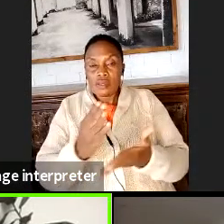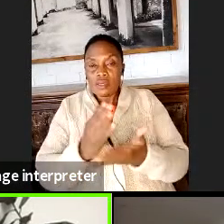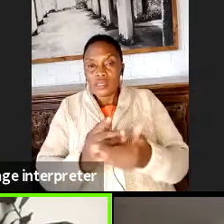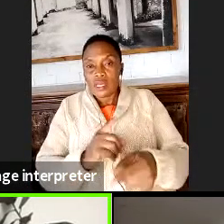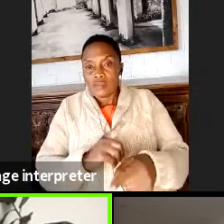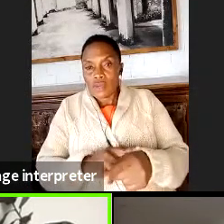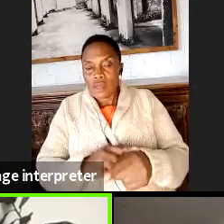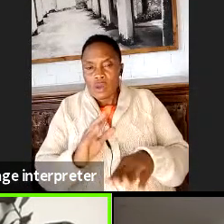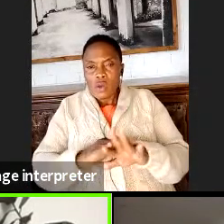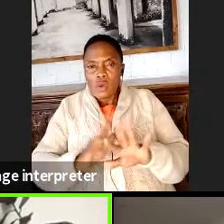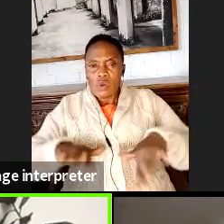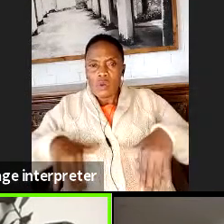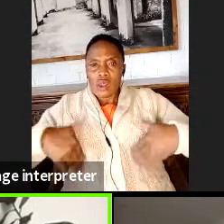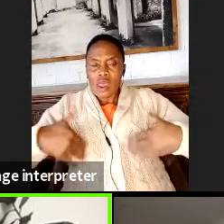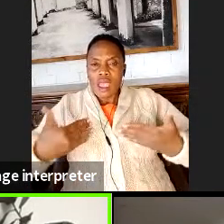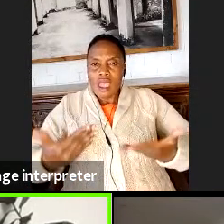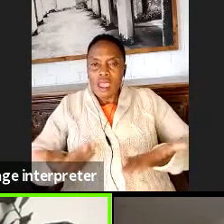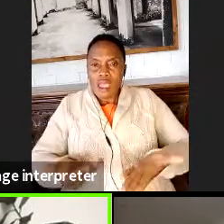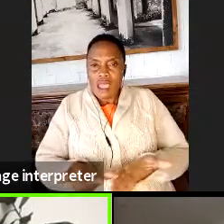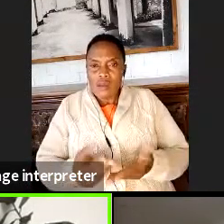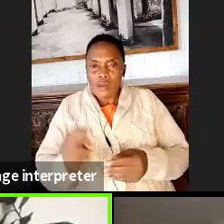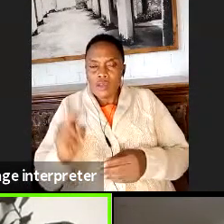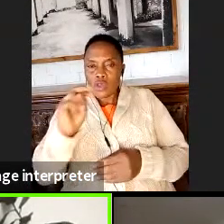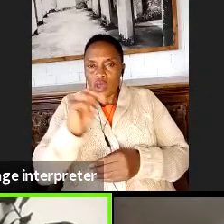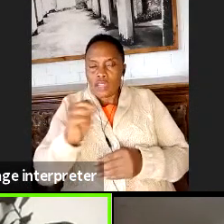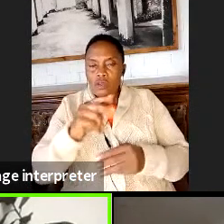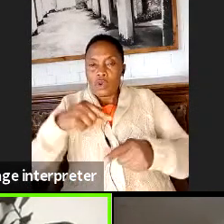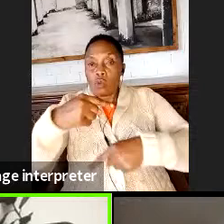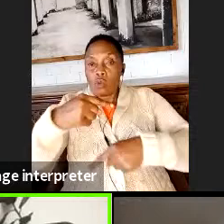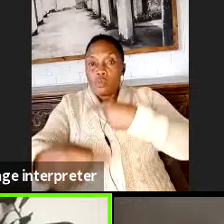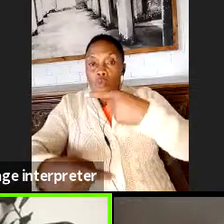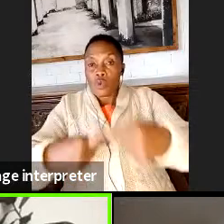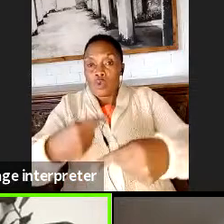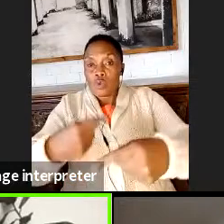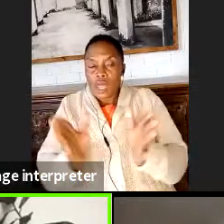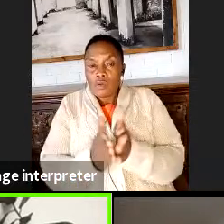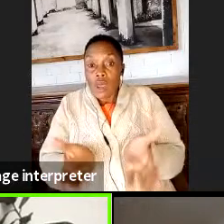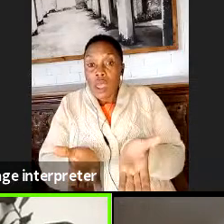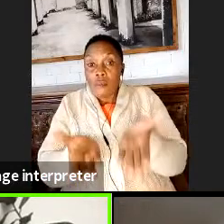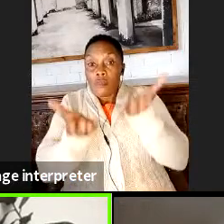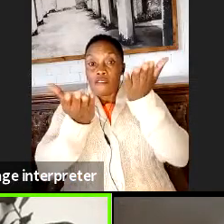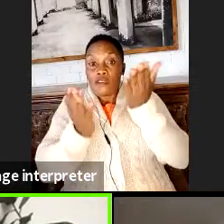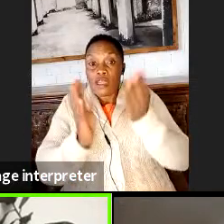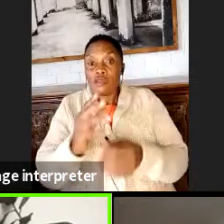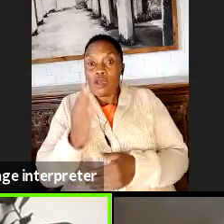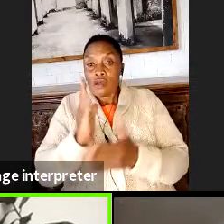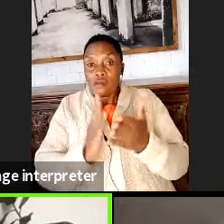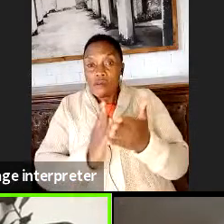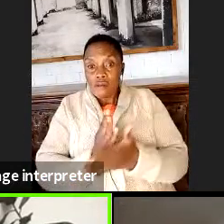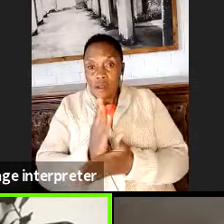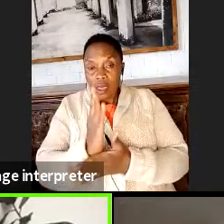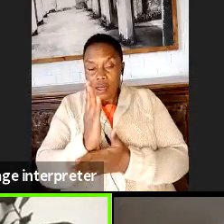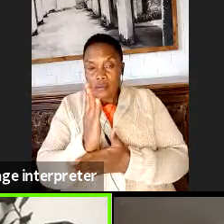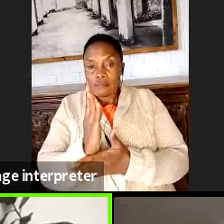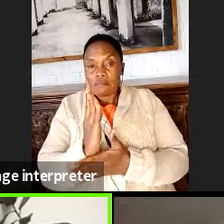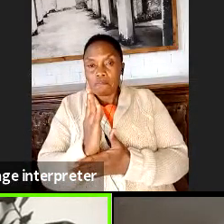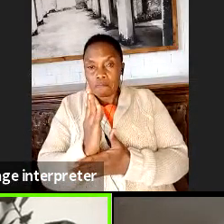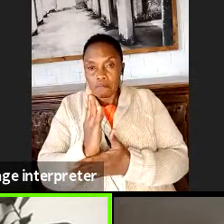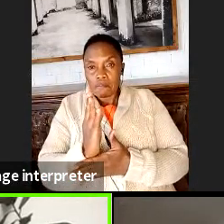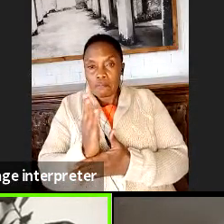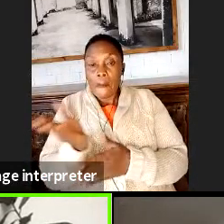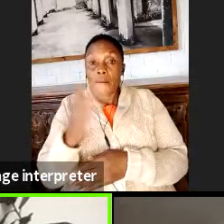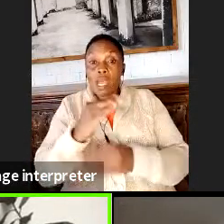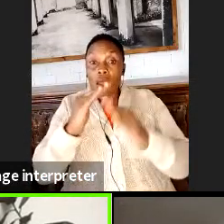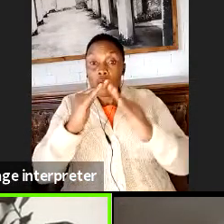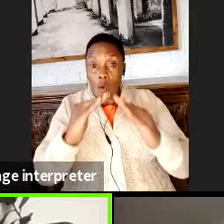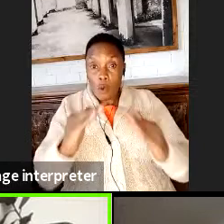how to really innovate your national processes in order to amplify digital rights at home. So for